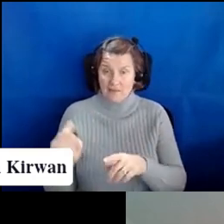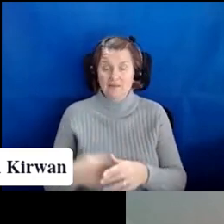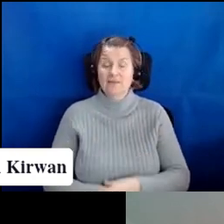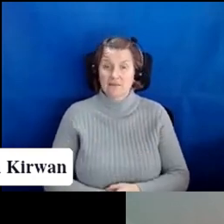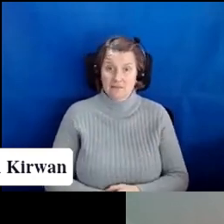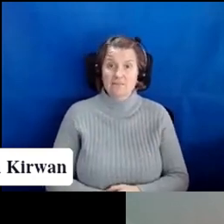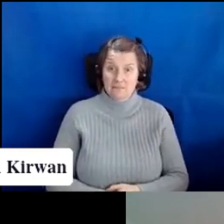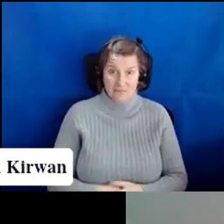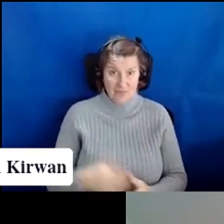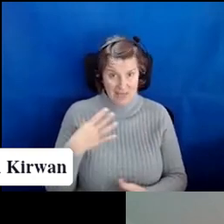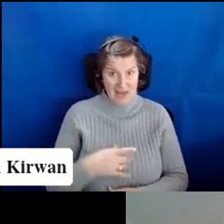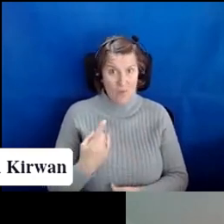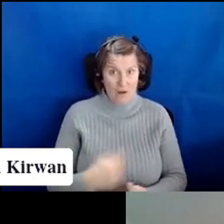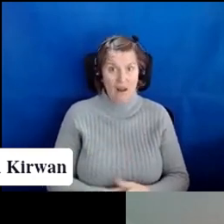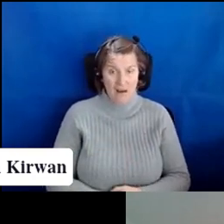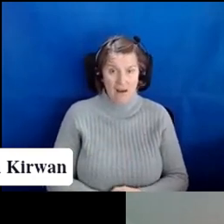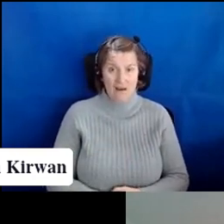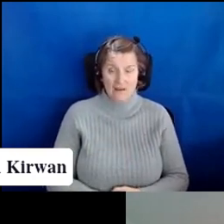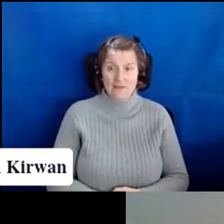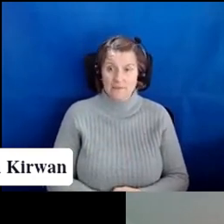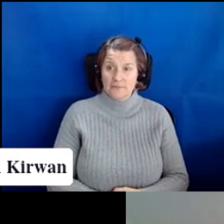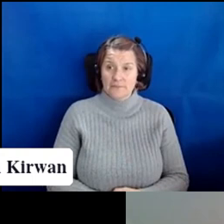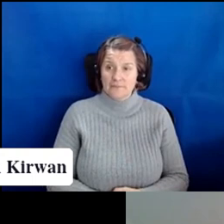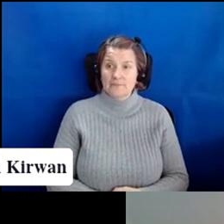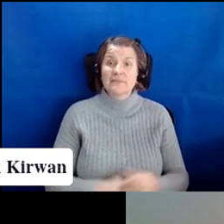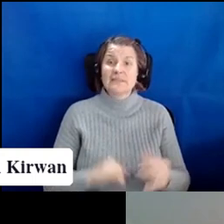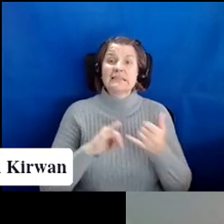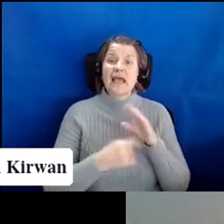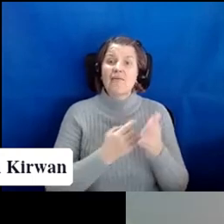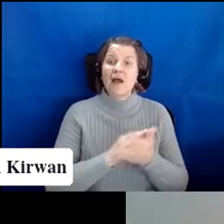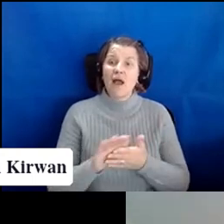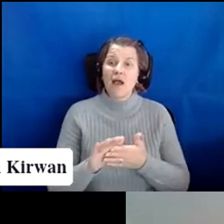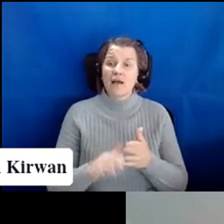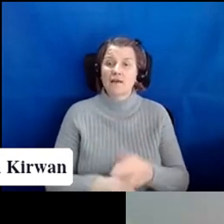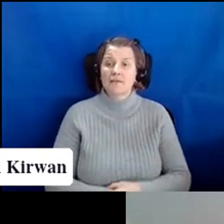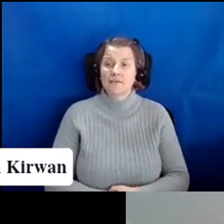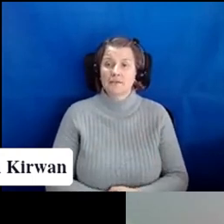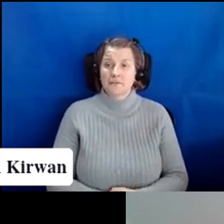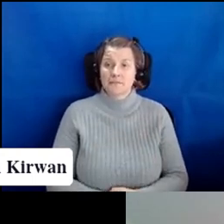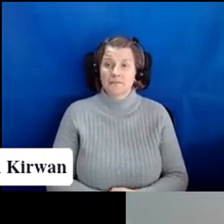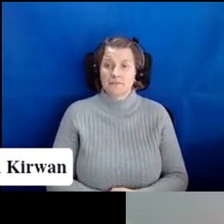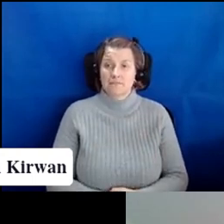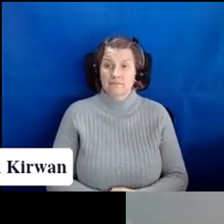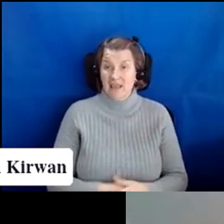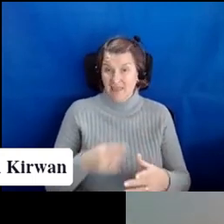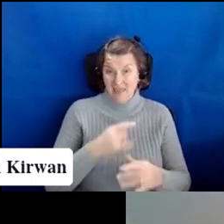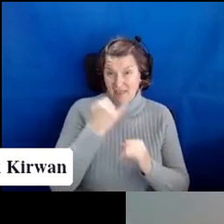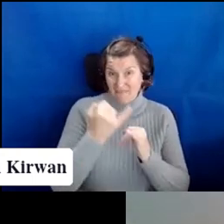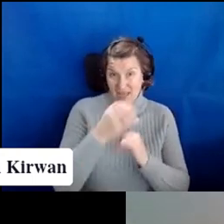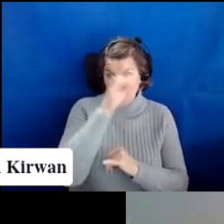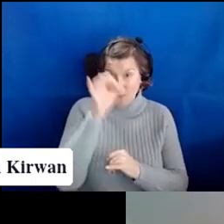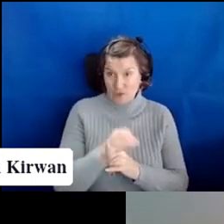one. And finally to you, Sarah. Just that final question you asked